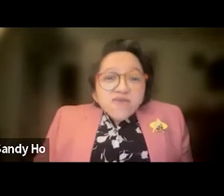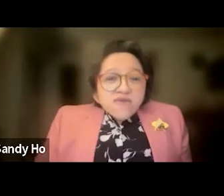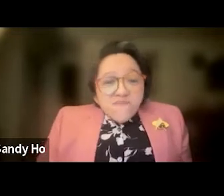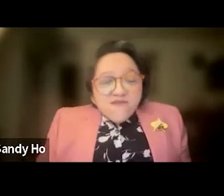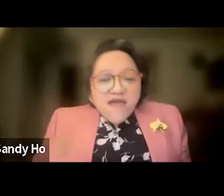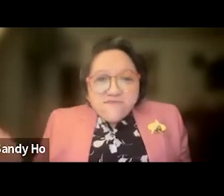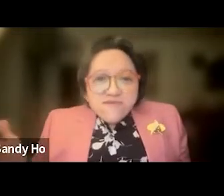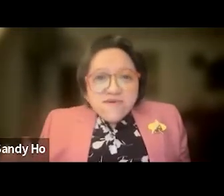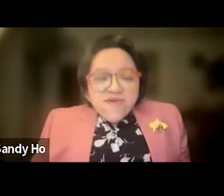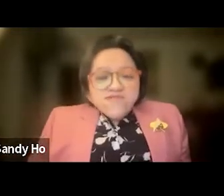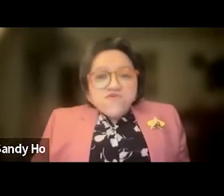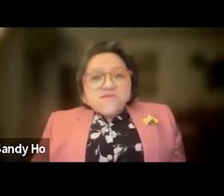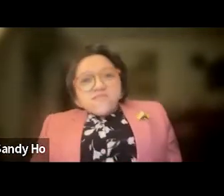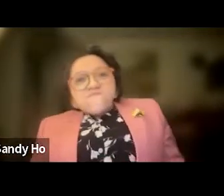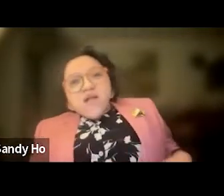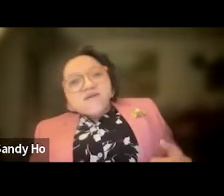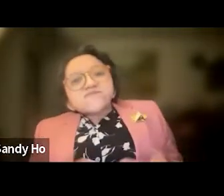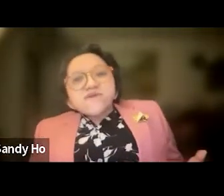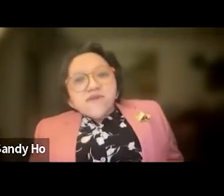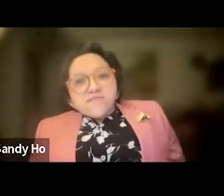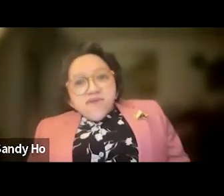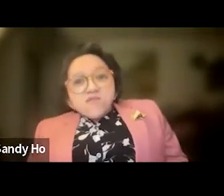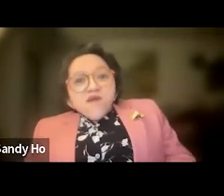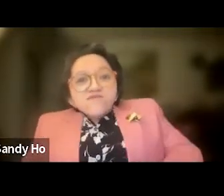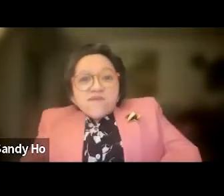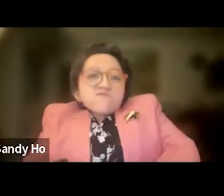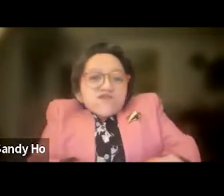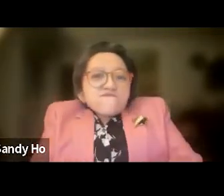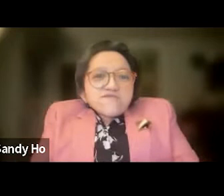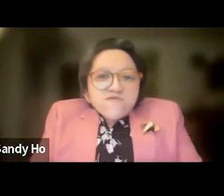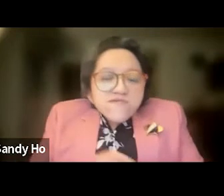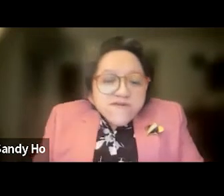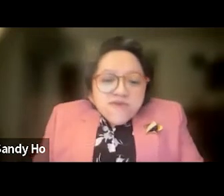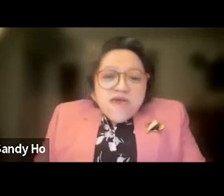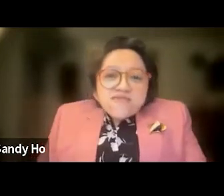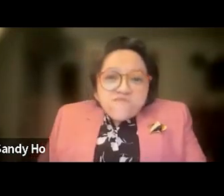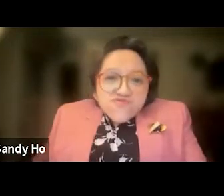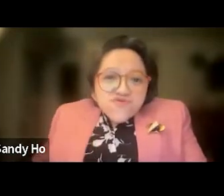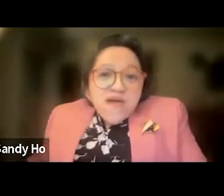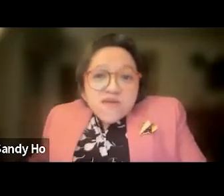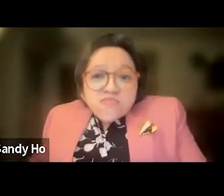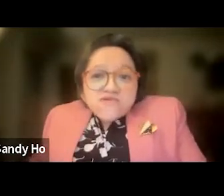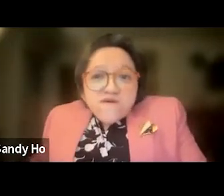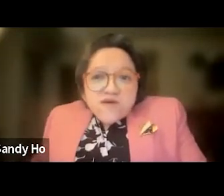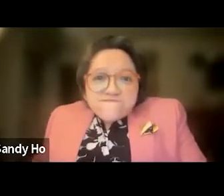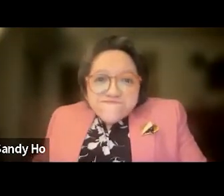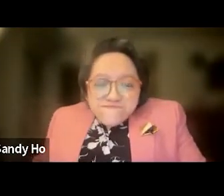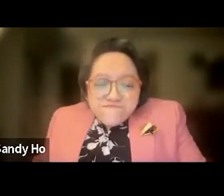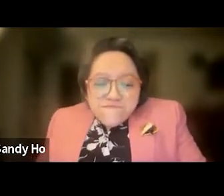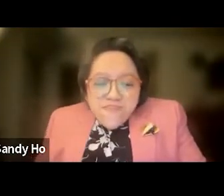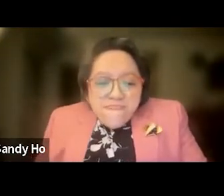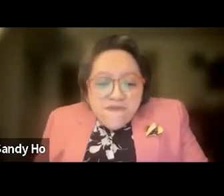have a blanket in the background. And so the black seat and the handlebars of my wheelchair are visible, as I'm also smiling in this photo.